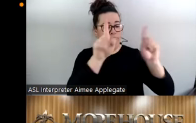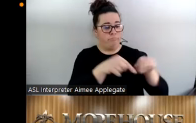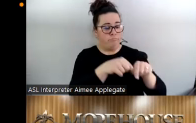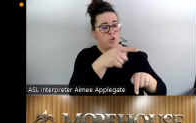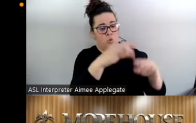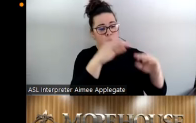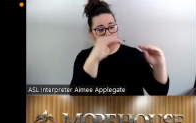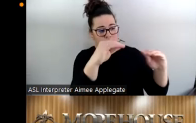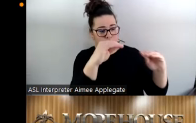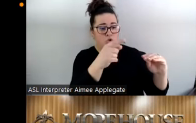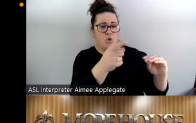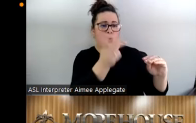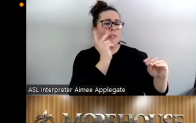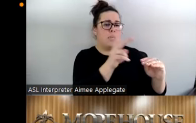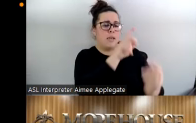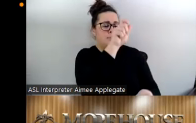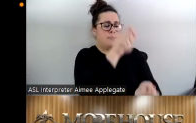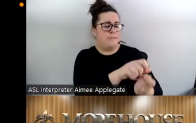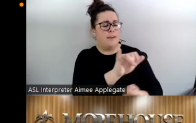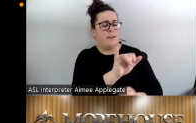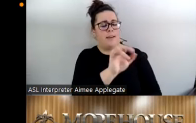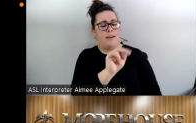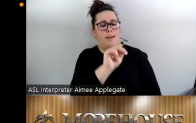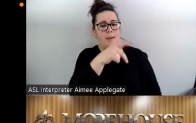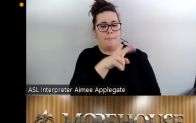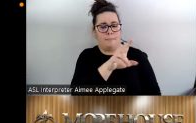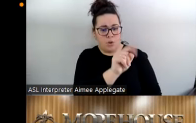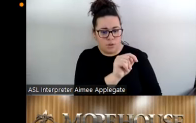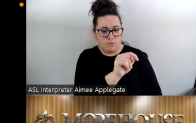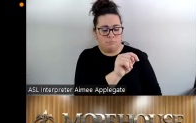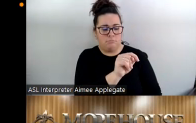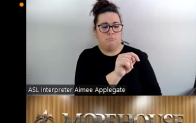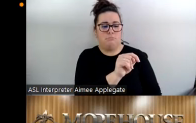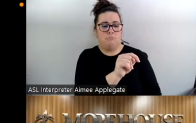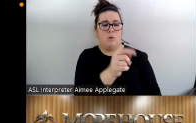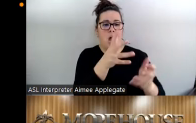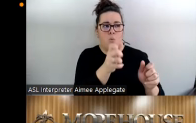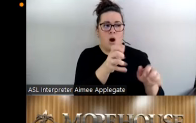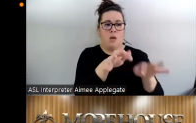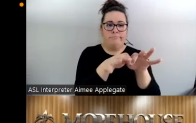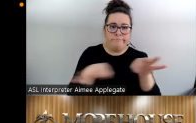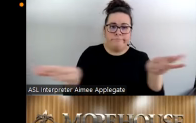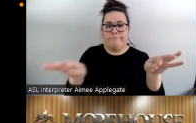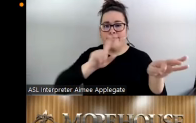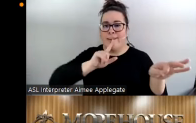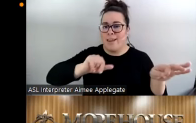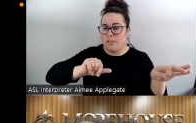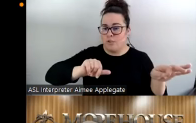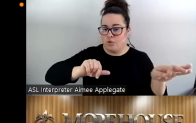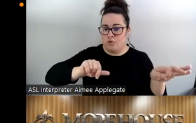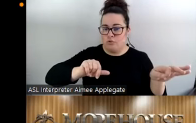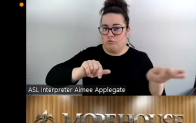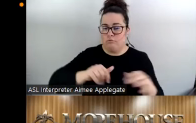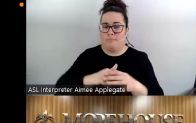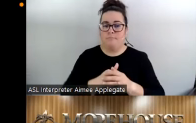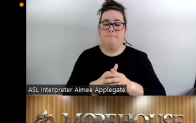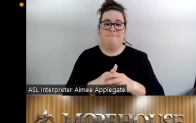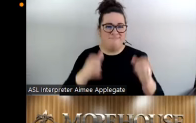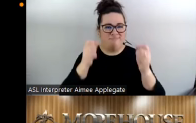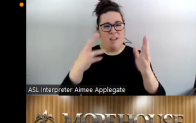would like you to spit back something, right? So it's a bunch of different rules that came out in the 60s